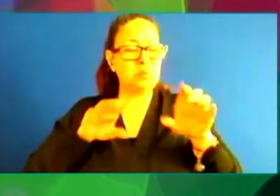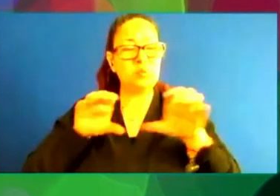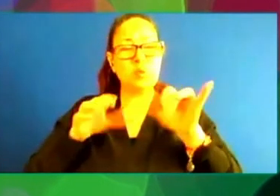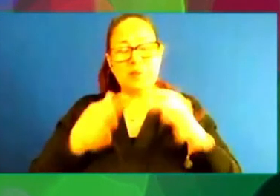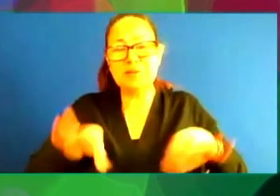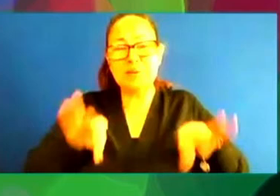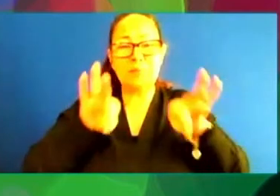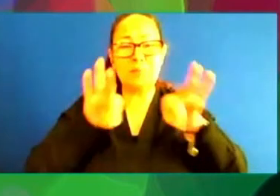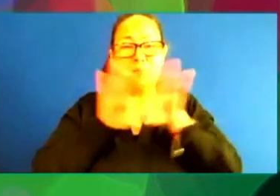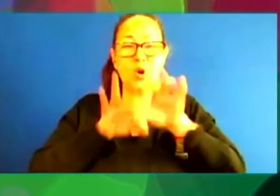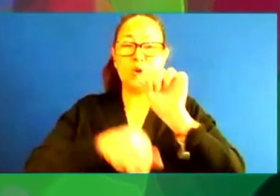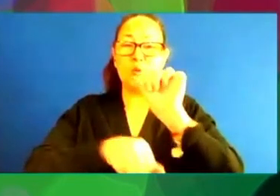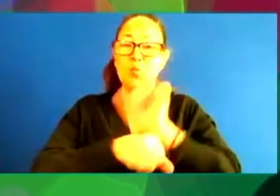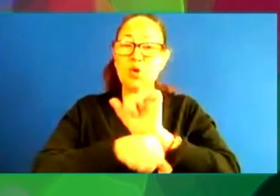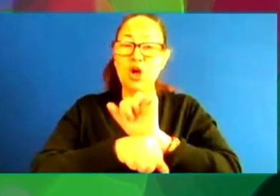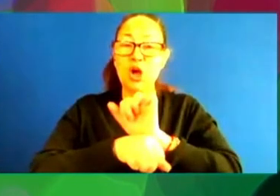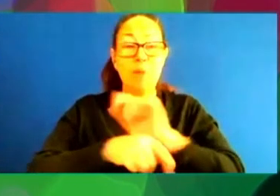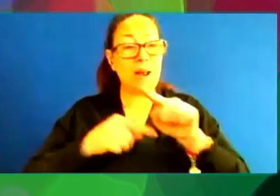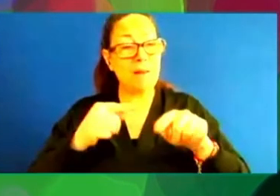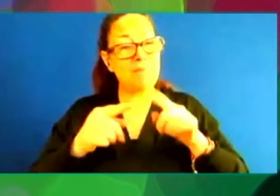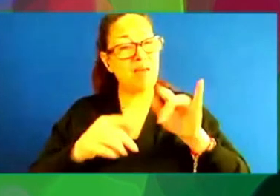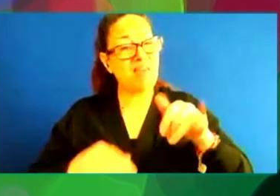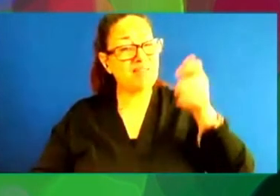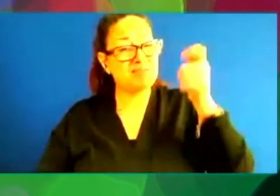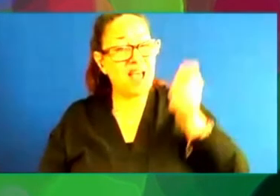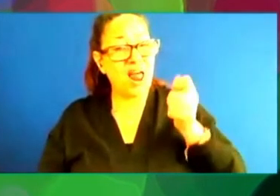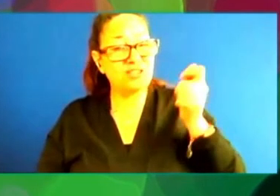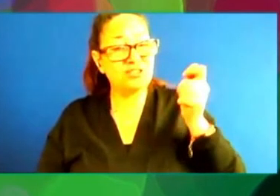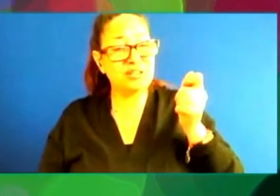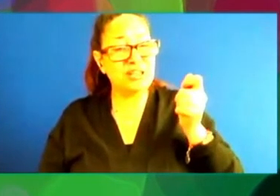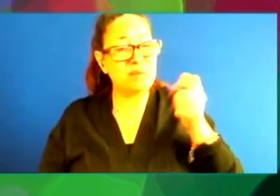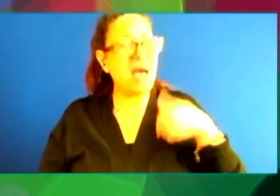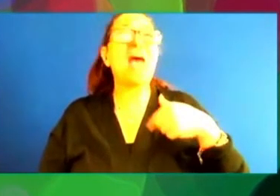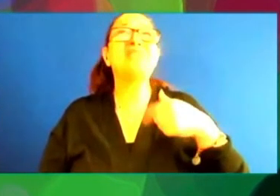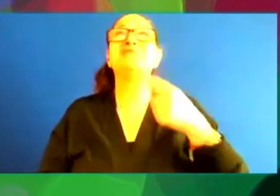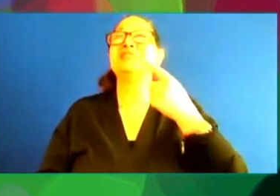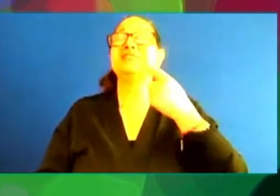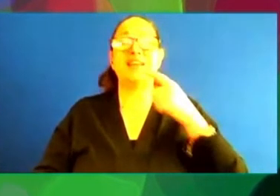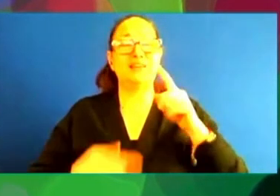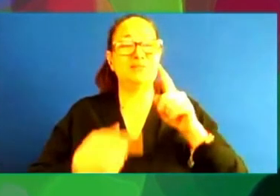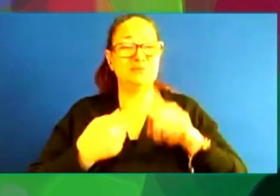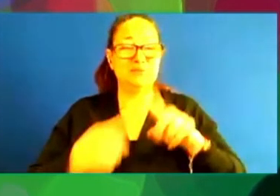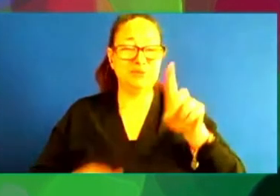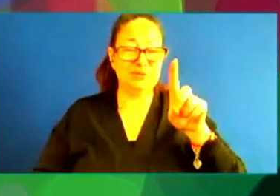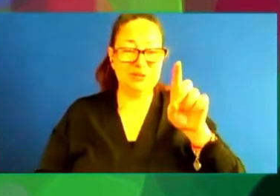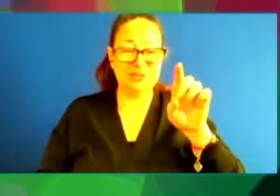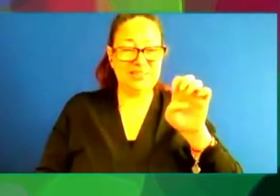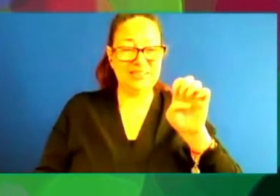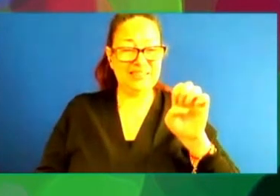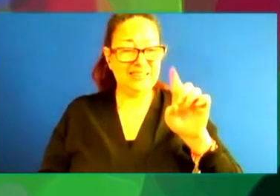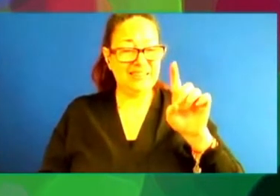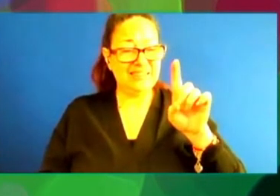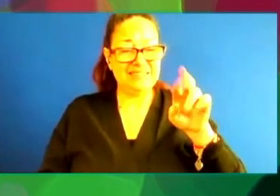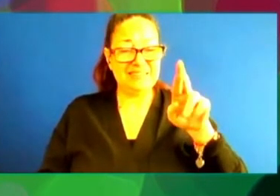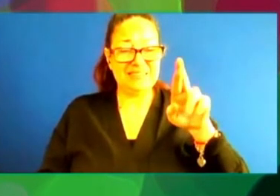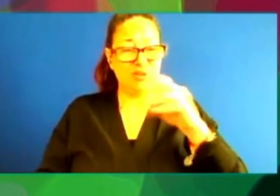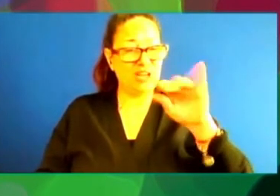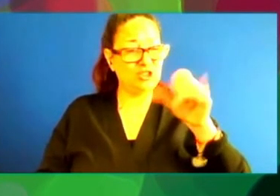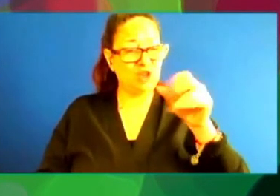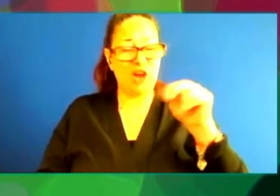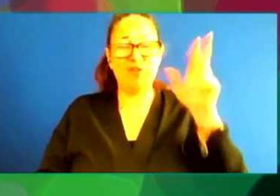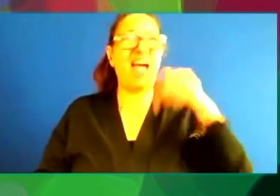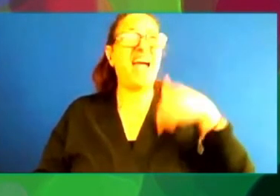work, but it was also about the scholarship. And I, you know, I've said, Deirdre and John have heard me, and Jerry have heard me say this, I feel like an outsider